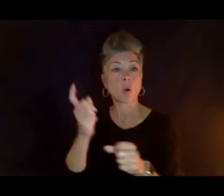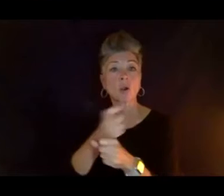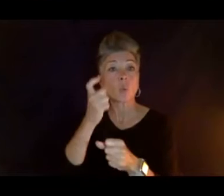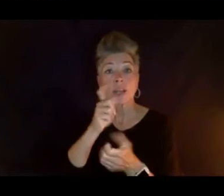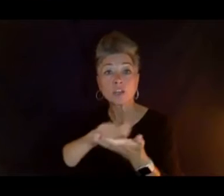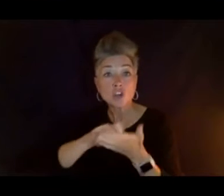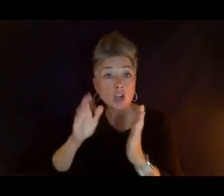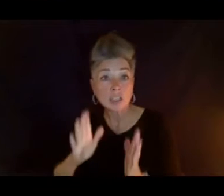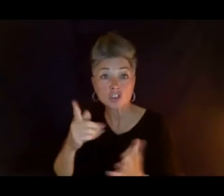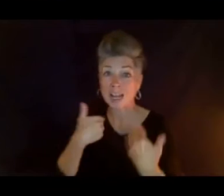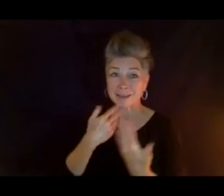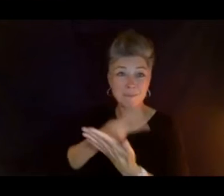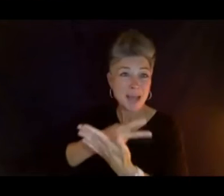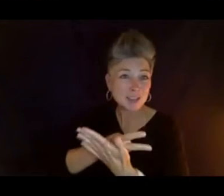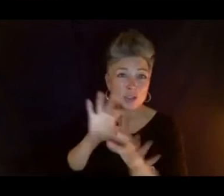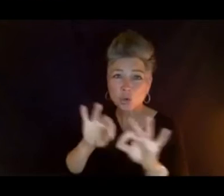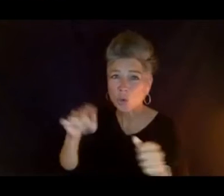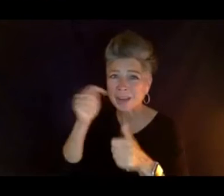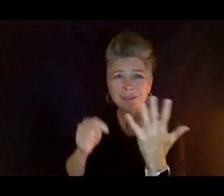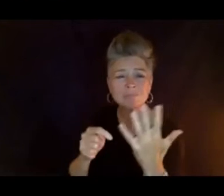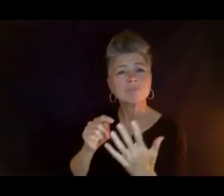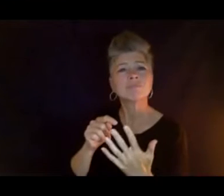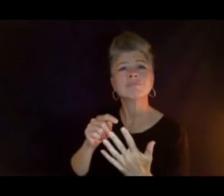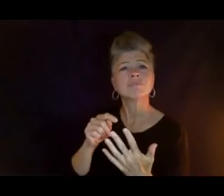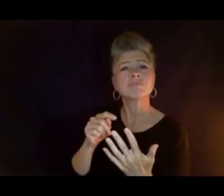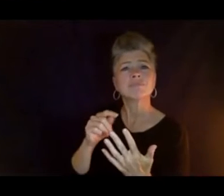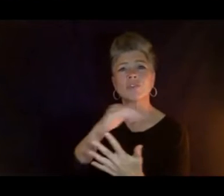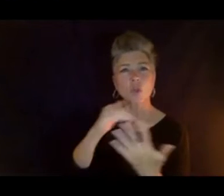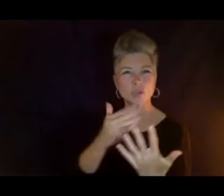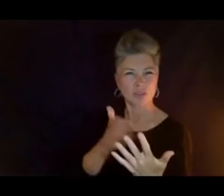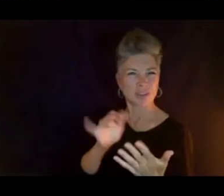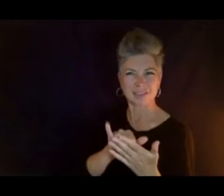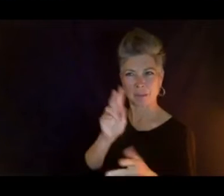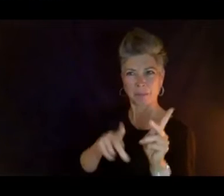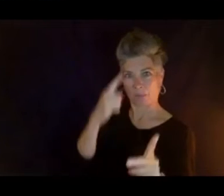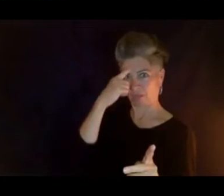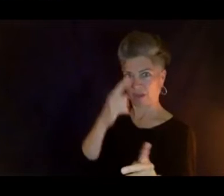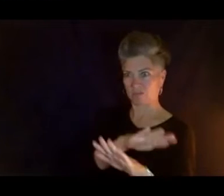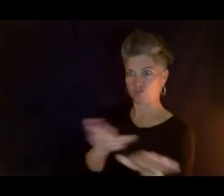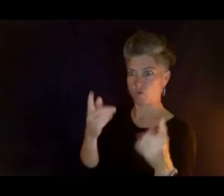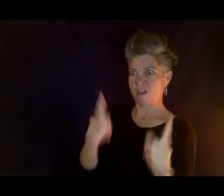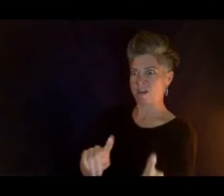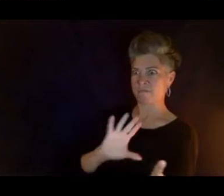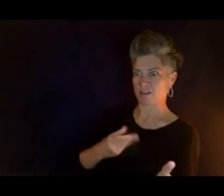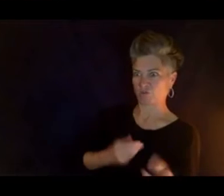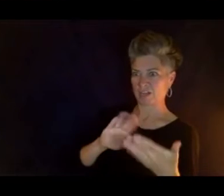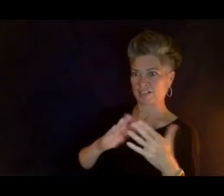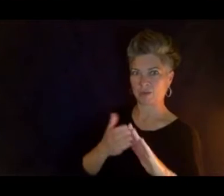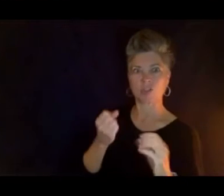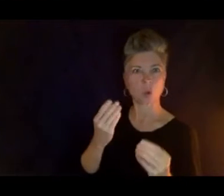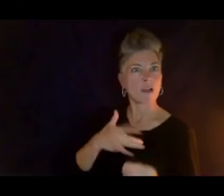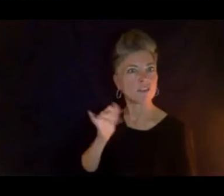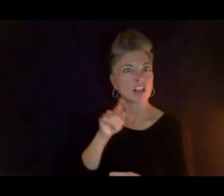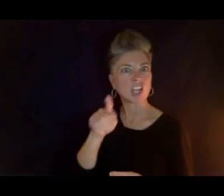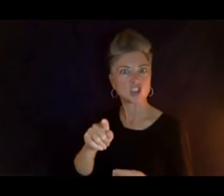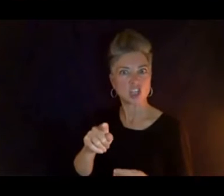degree and things like that. Those are not things that you normally see coming from this trans community. So I feel like with this, she's able to make shockwaves, let people know, and let the society